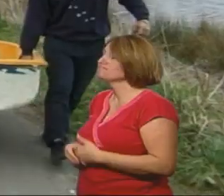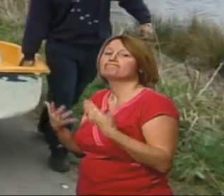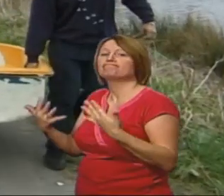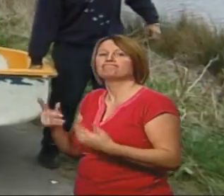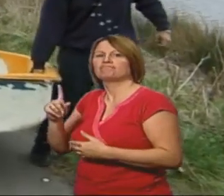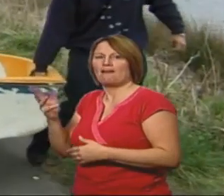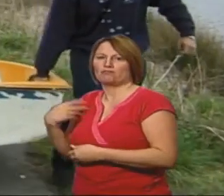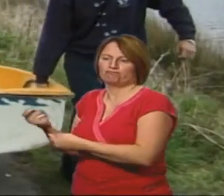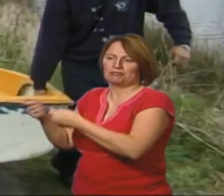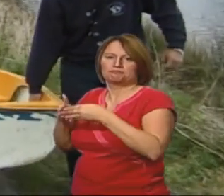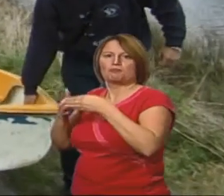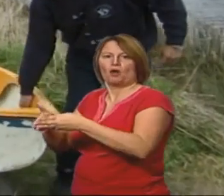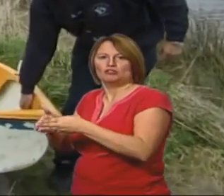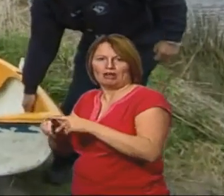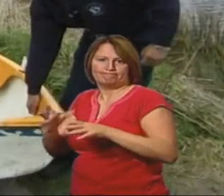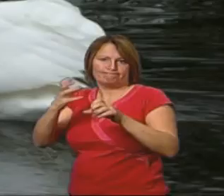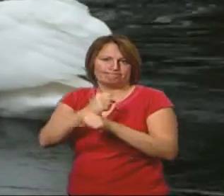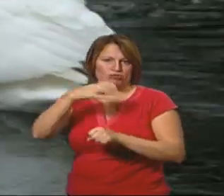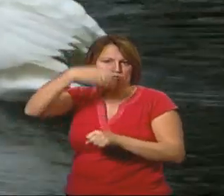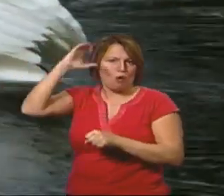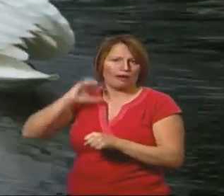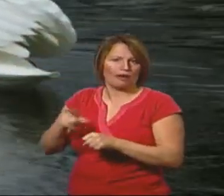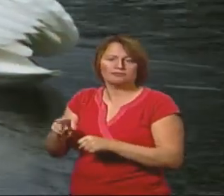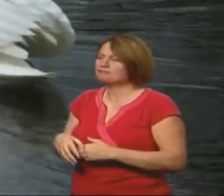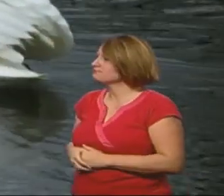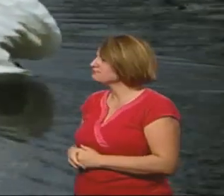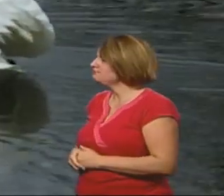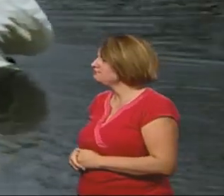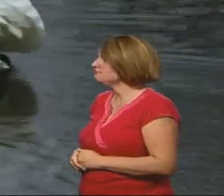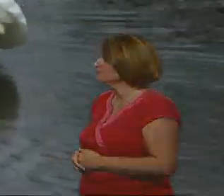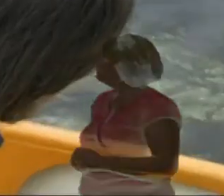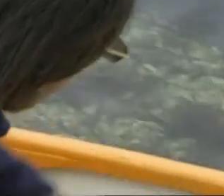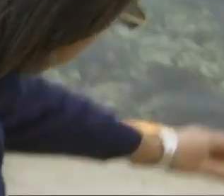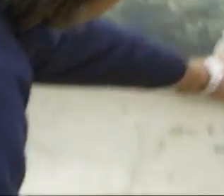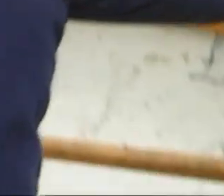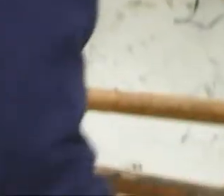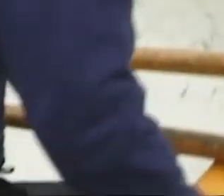Meanwhile, we've returned with a boat to try to catch the swan Malcolm couldn't reach earlier.